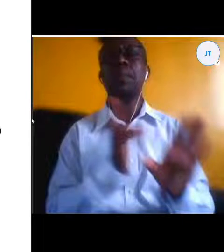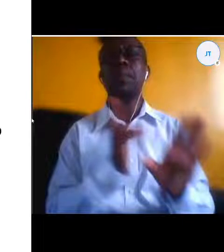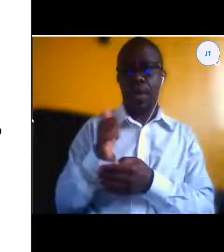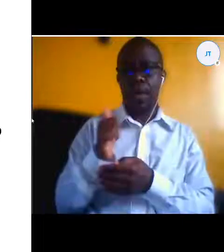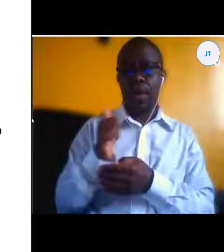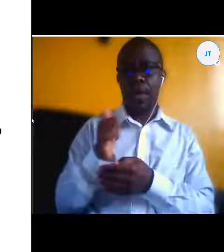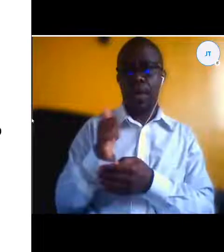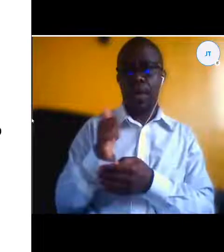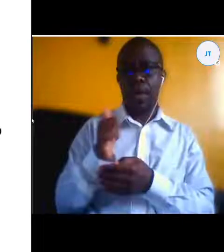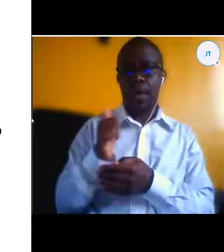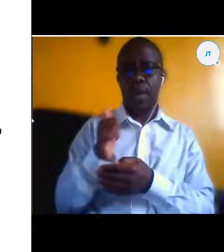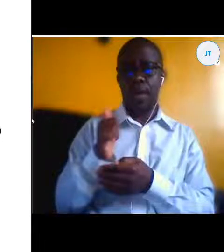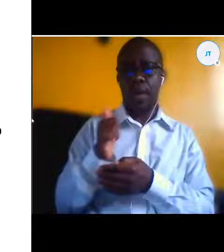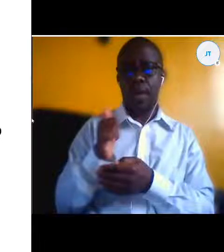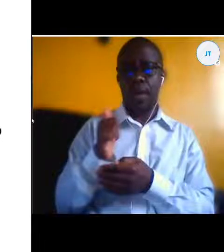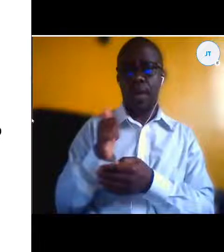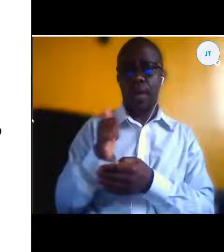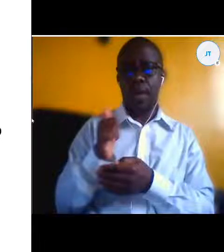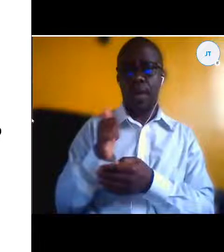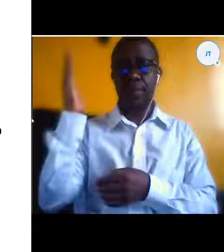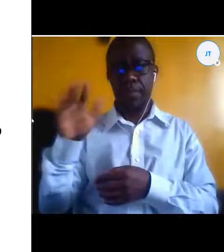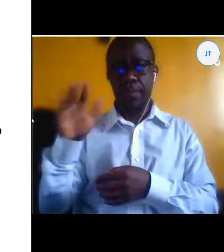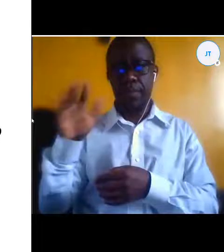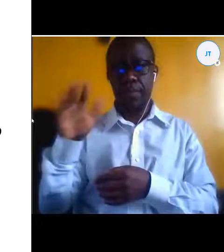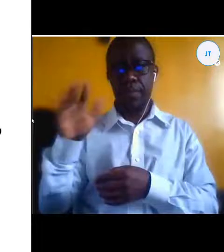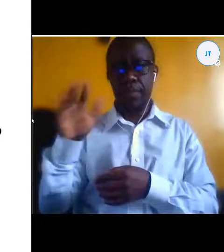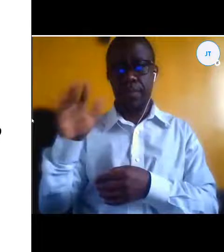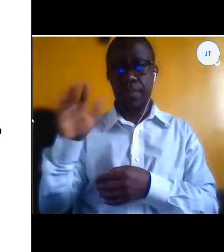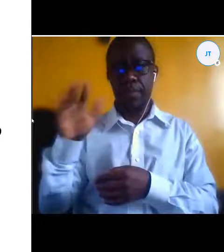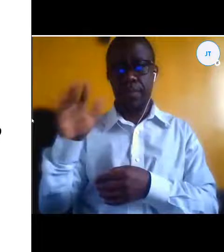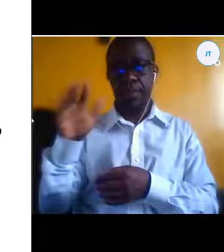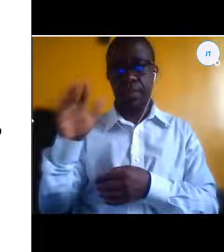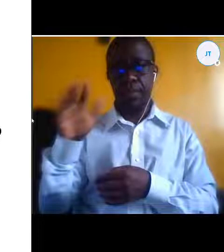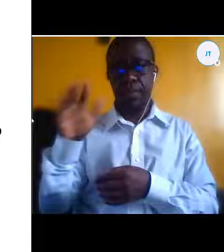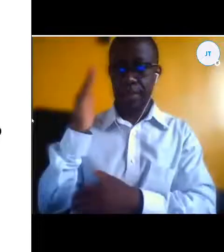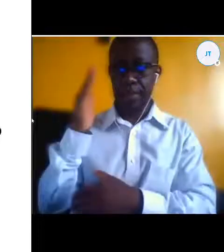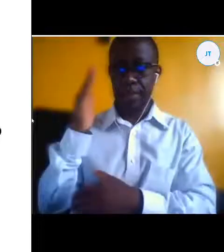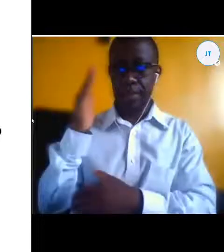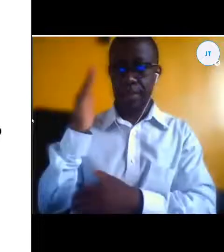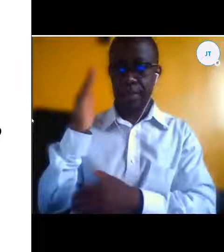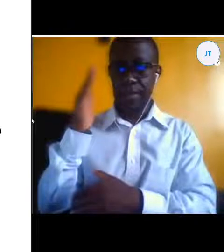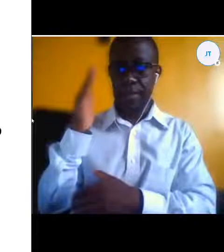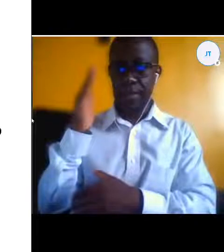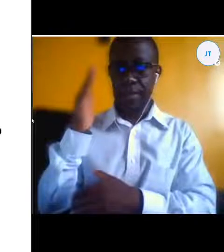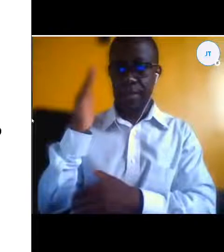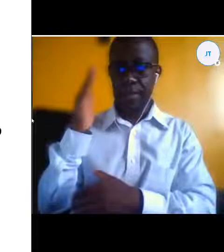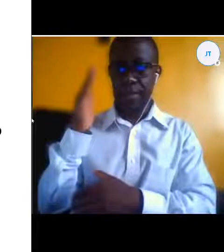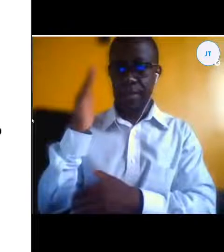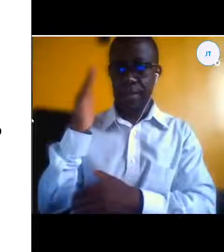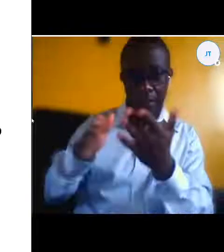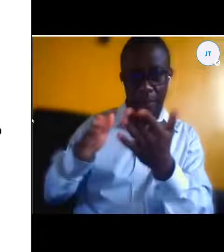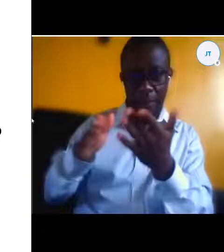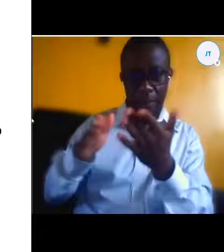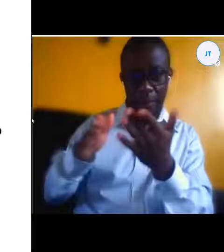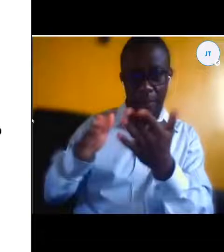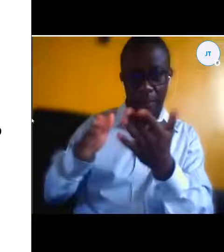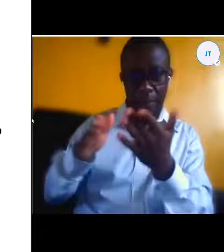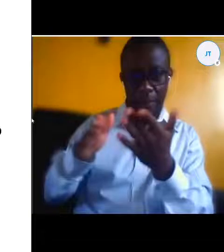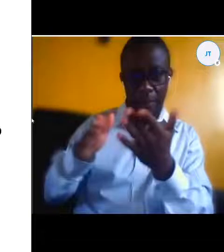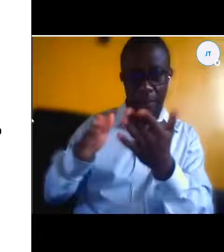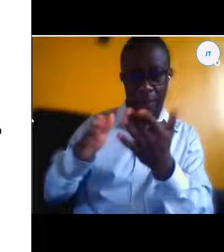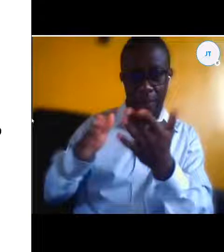around the strategic direction, these are some of the conversations that we should have around